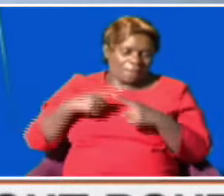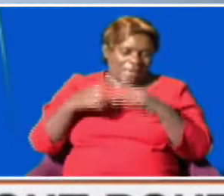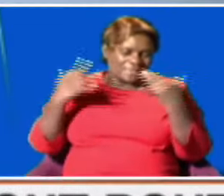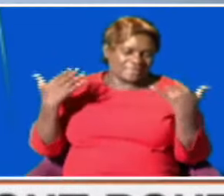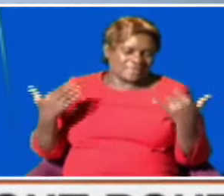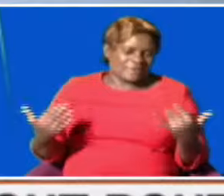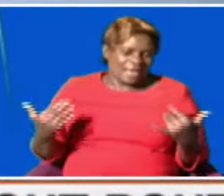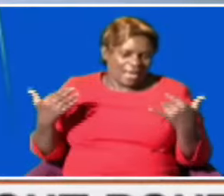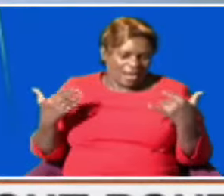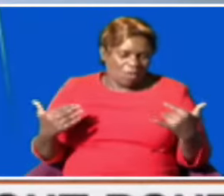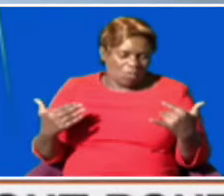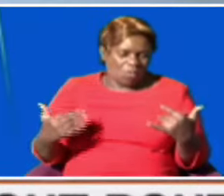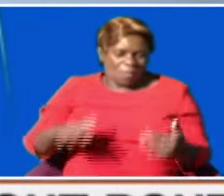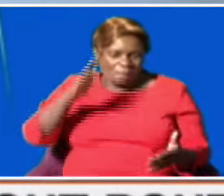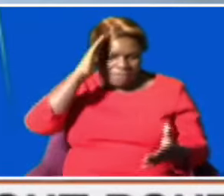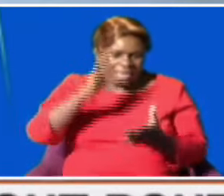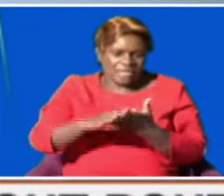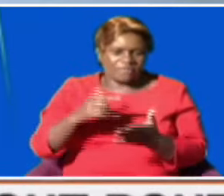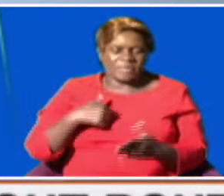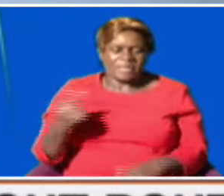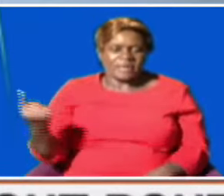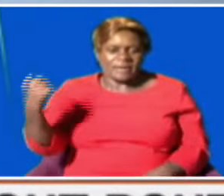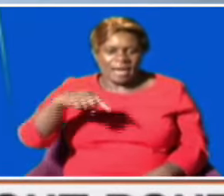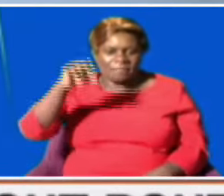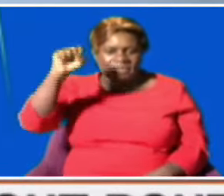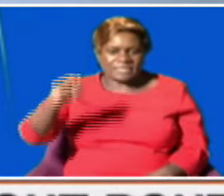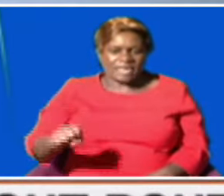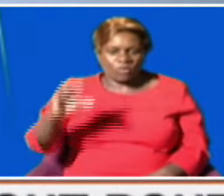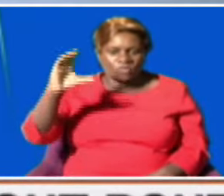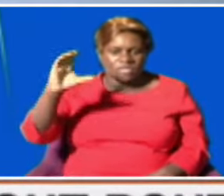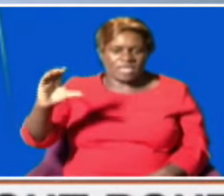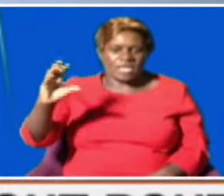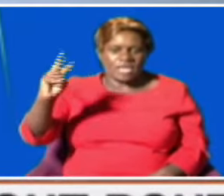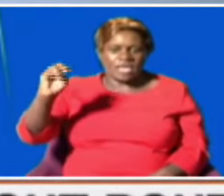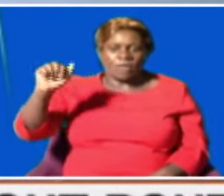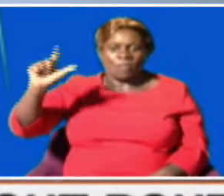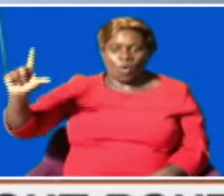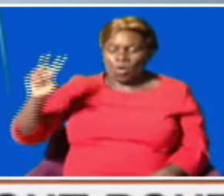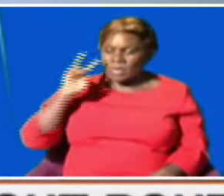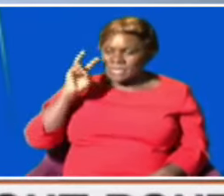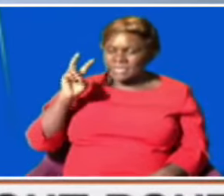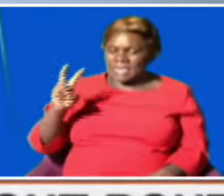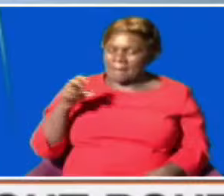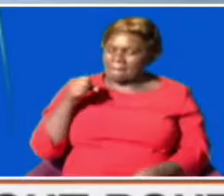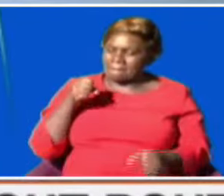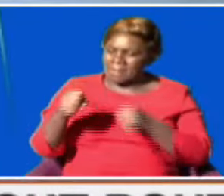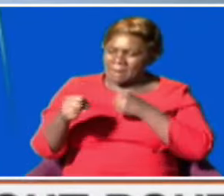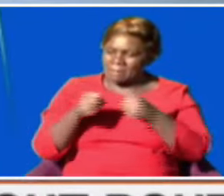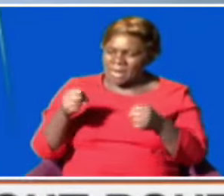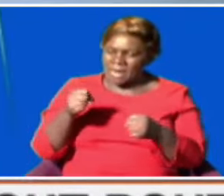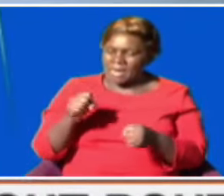now, take my word, come at South Sea Mall and you see the boxers from